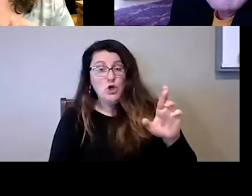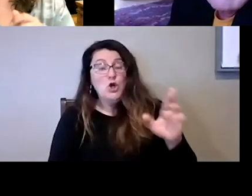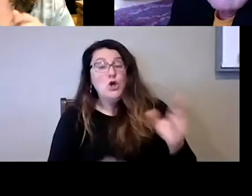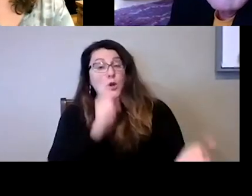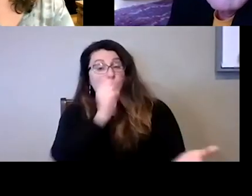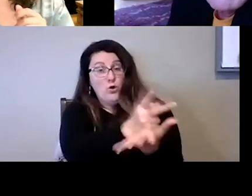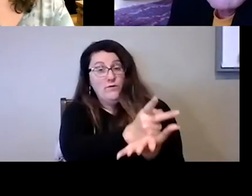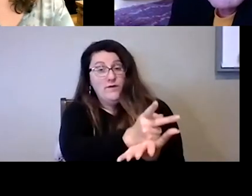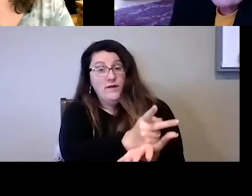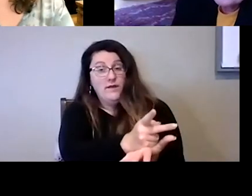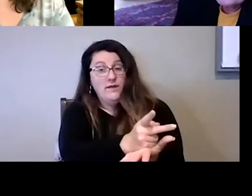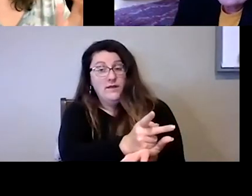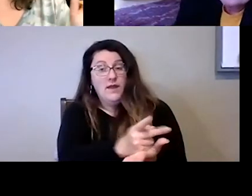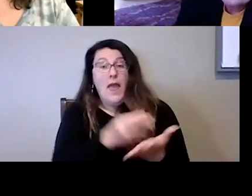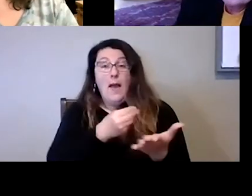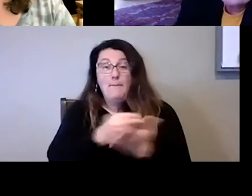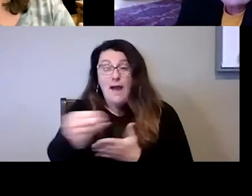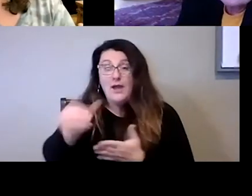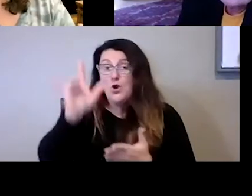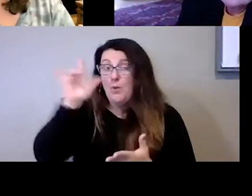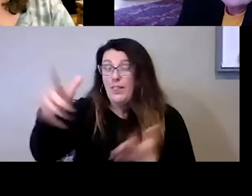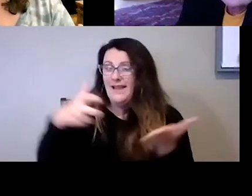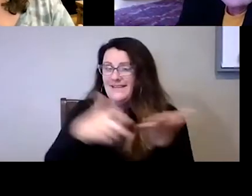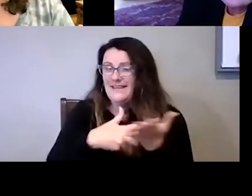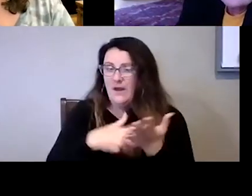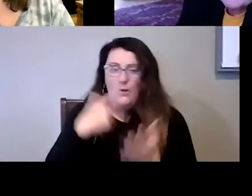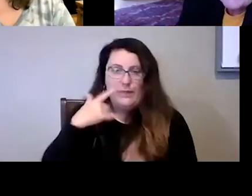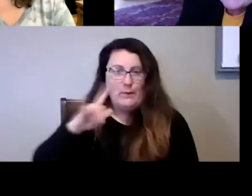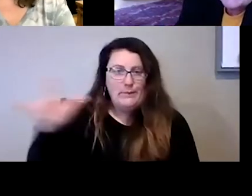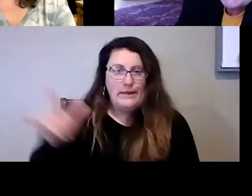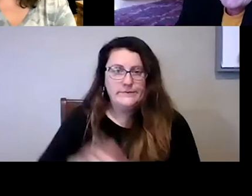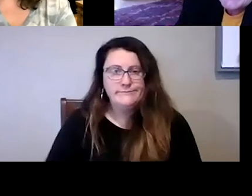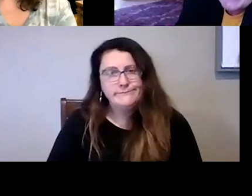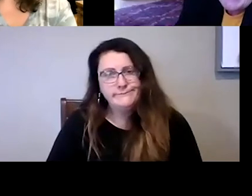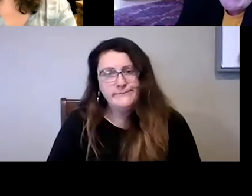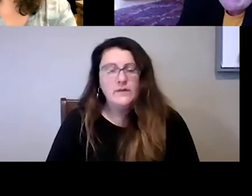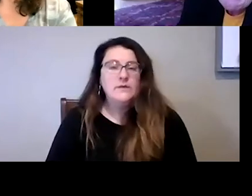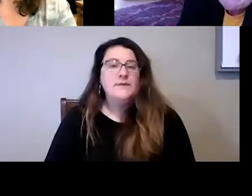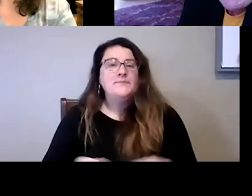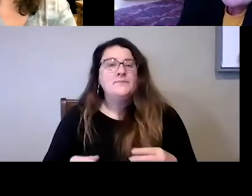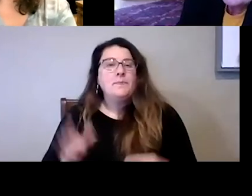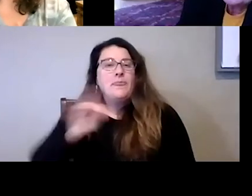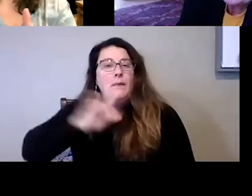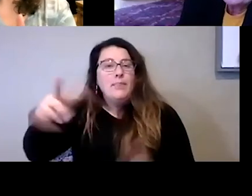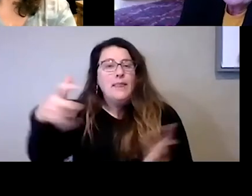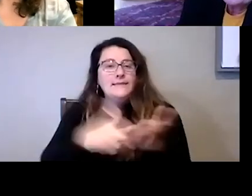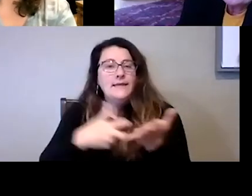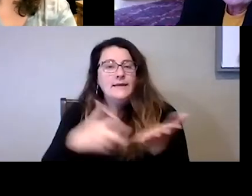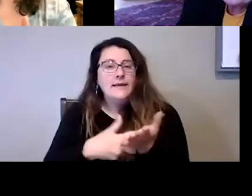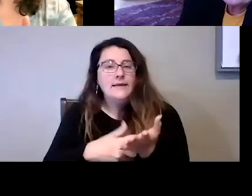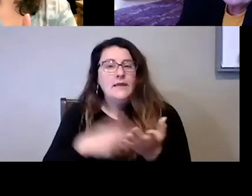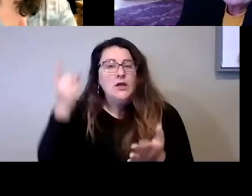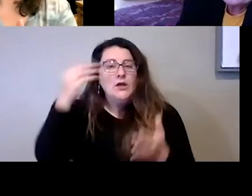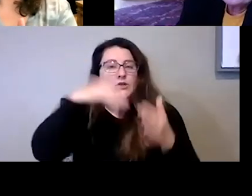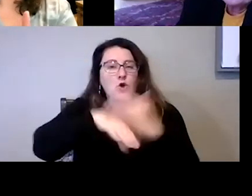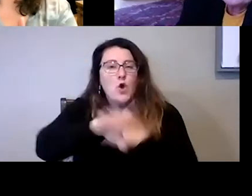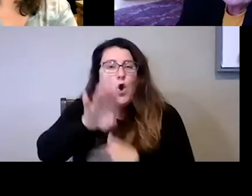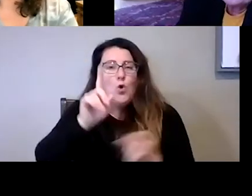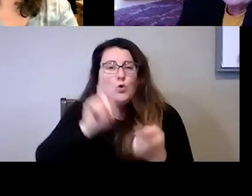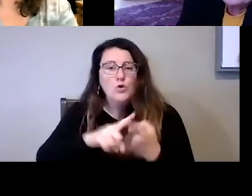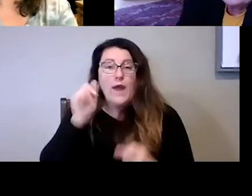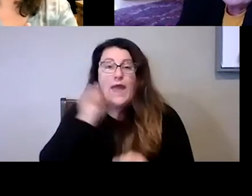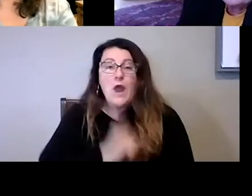us to buy you a plane ticket. We thought there would be planes at that time, to buy you a plane ticket to go